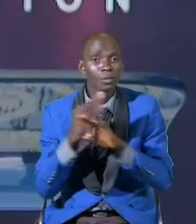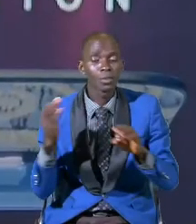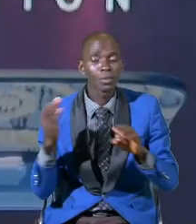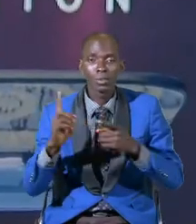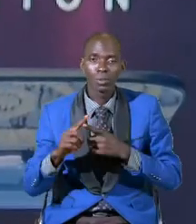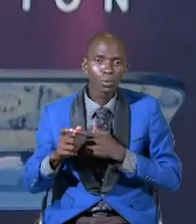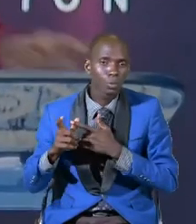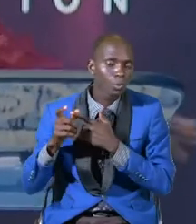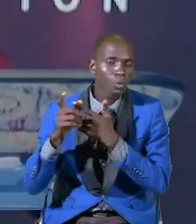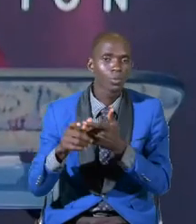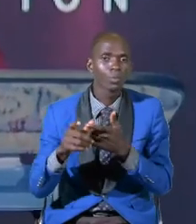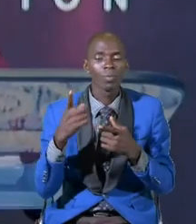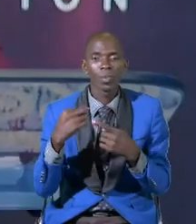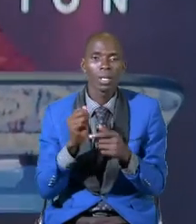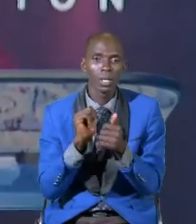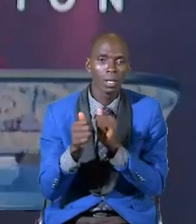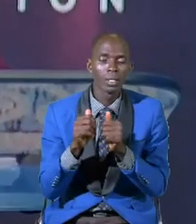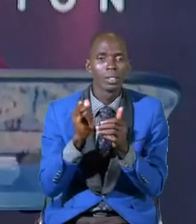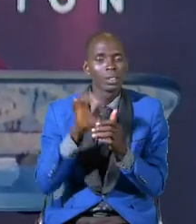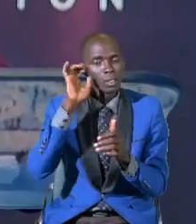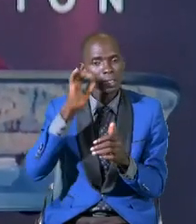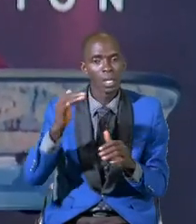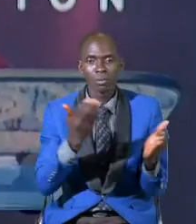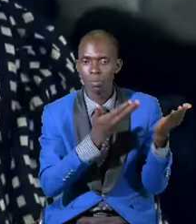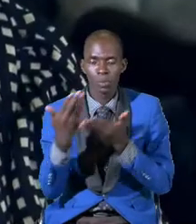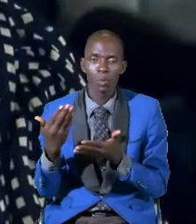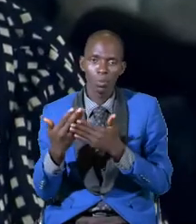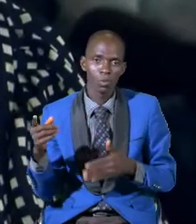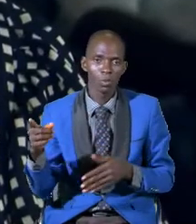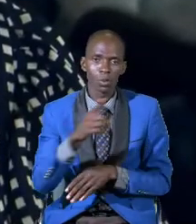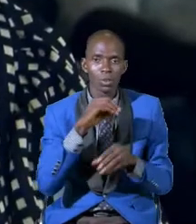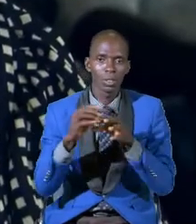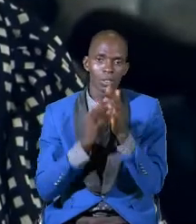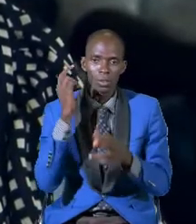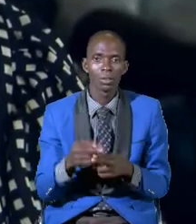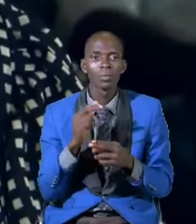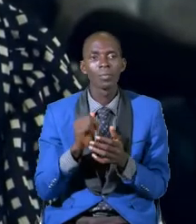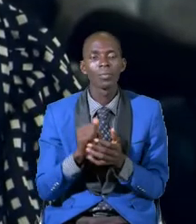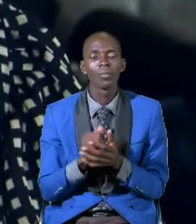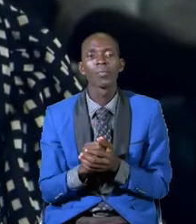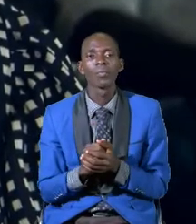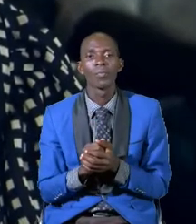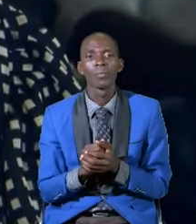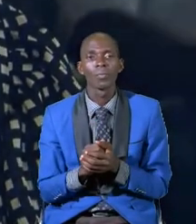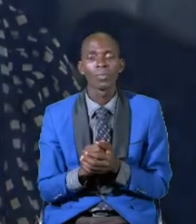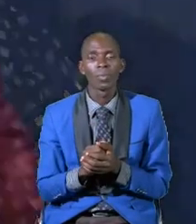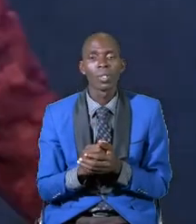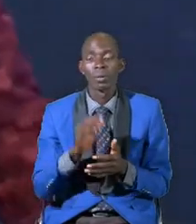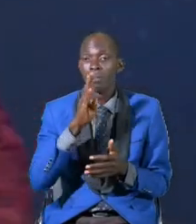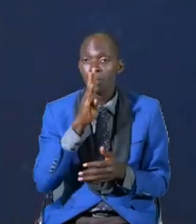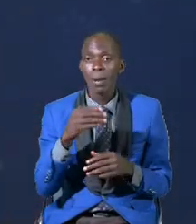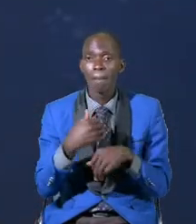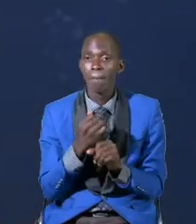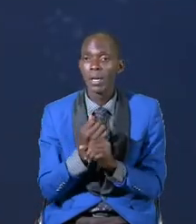the race he has brought before you in Jesus' name. Being made free